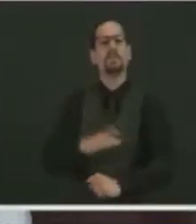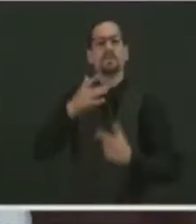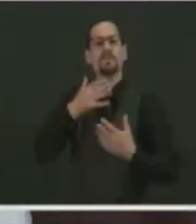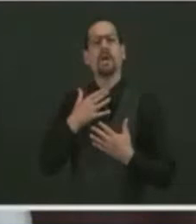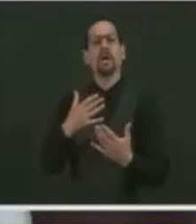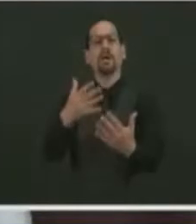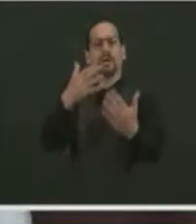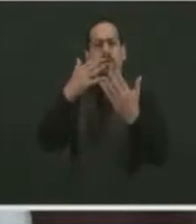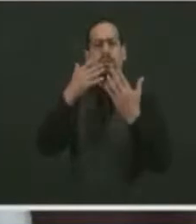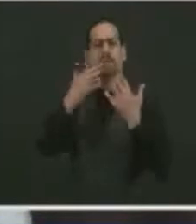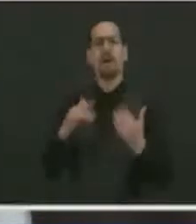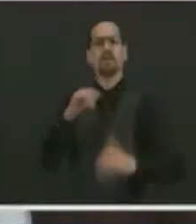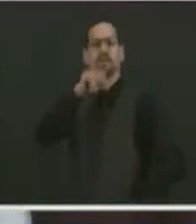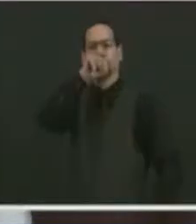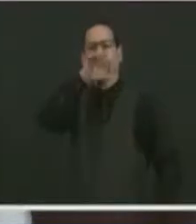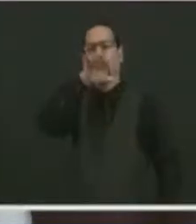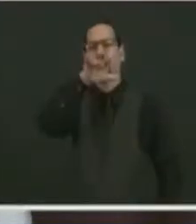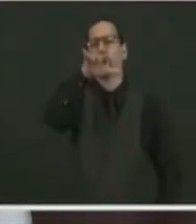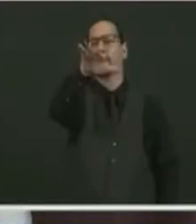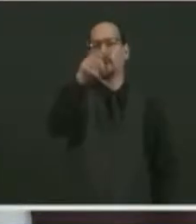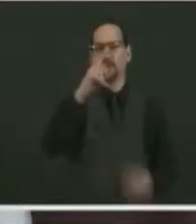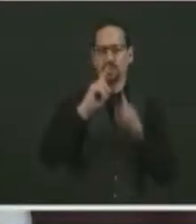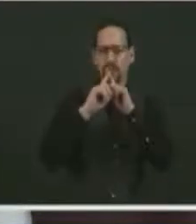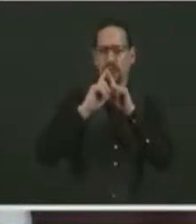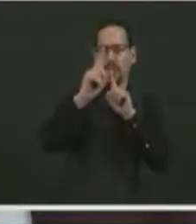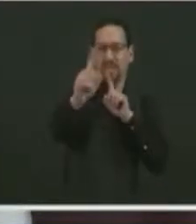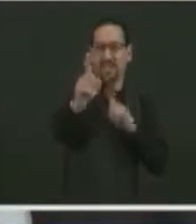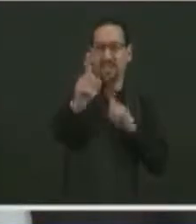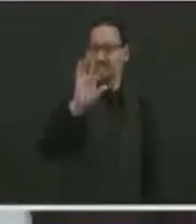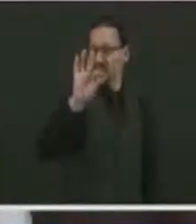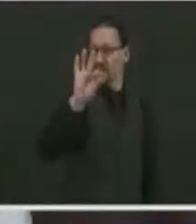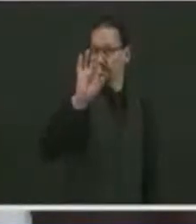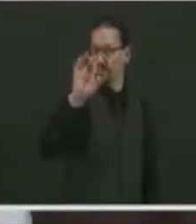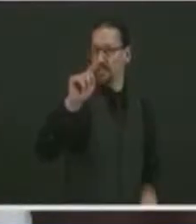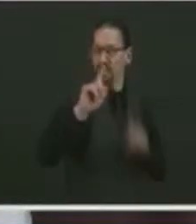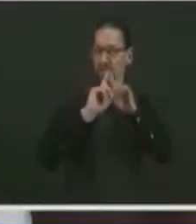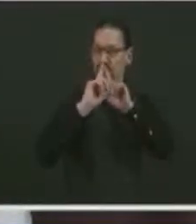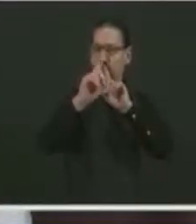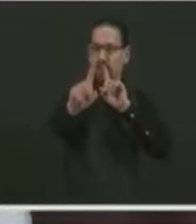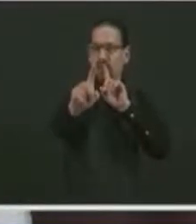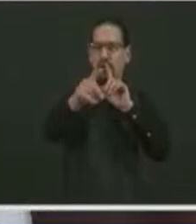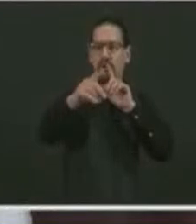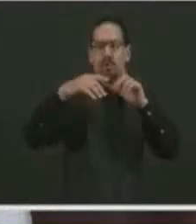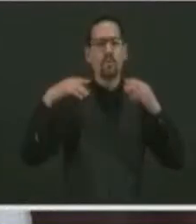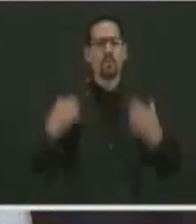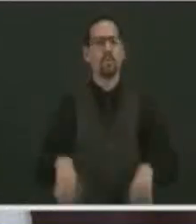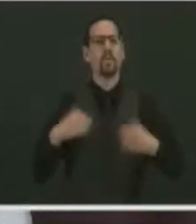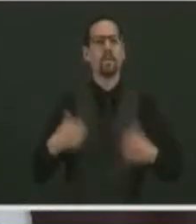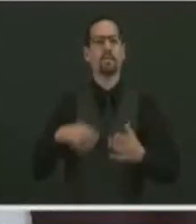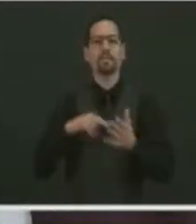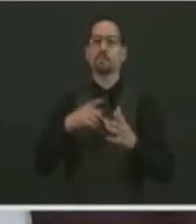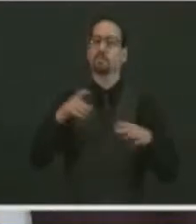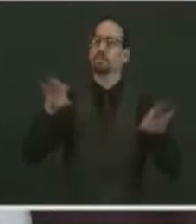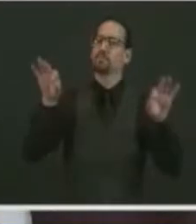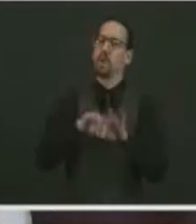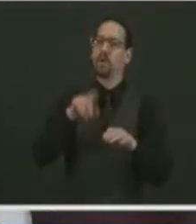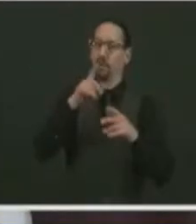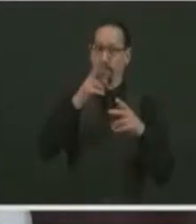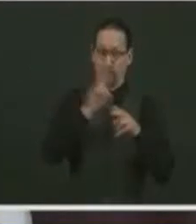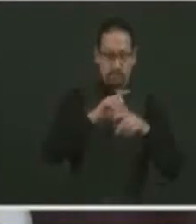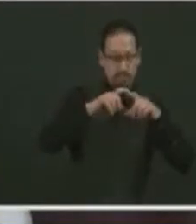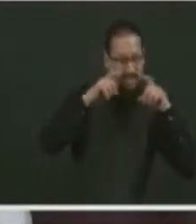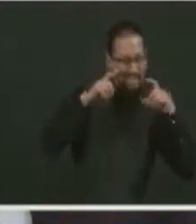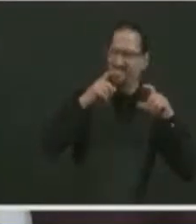saying you need to distance further apart if you cannot wear a mask. because you're breathing heavily or because you